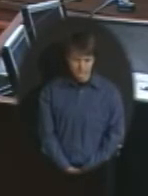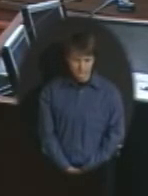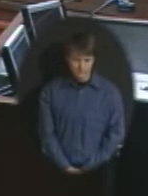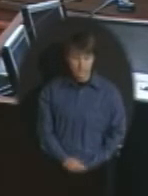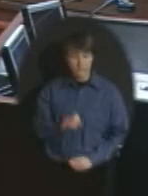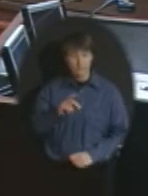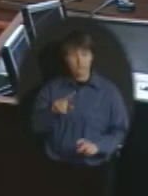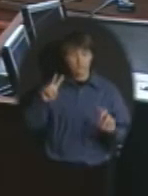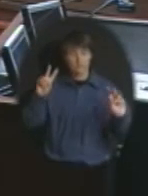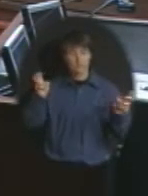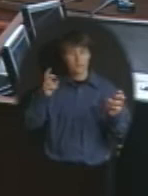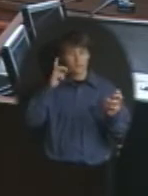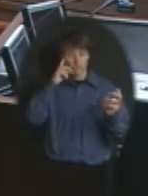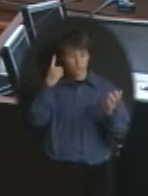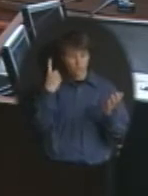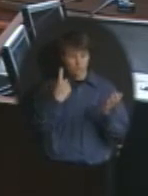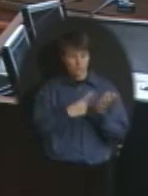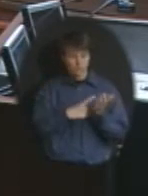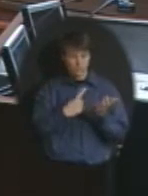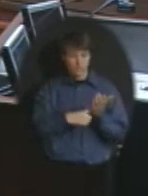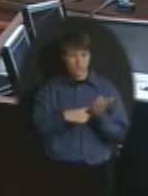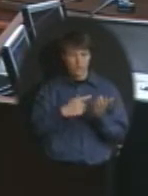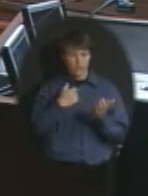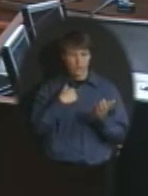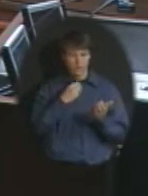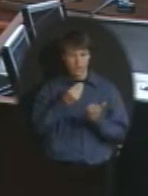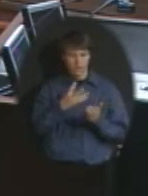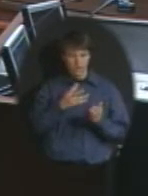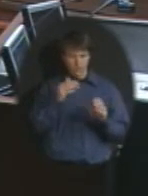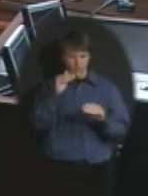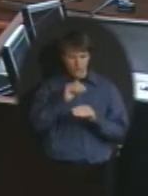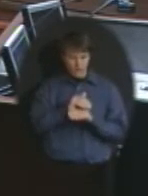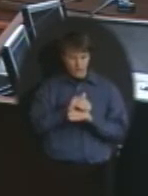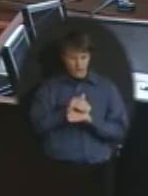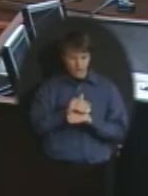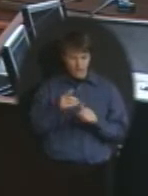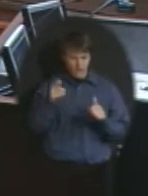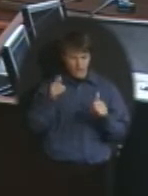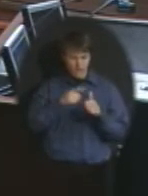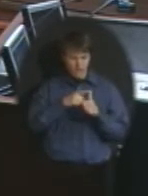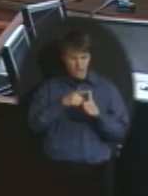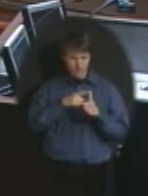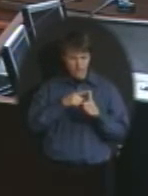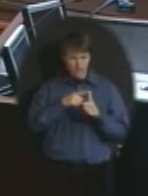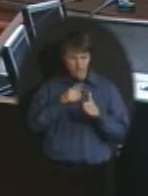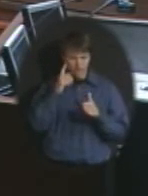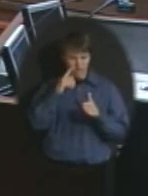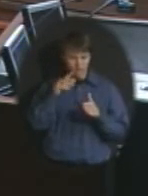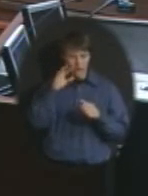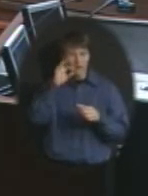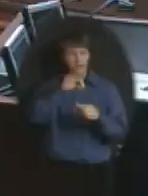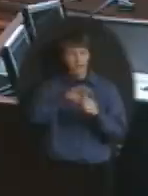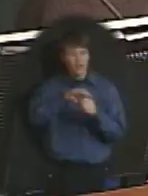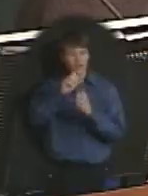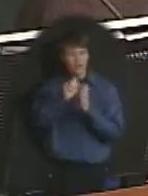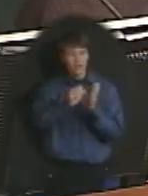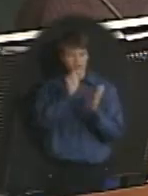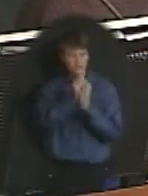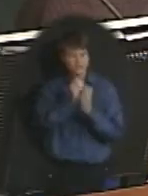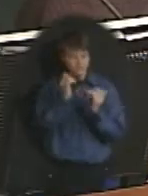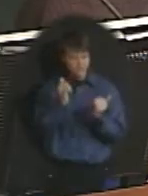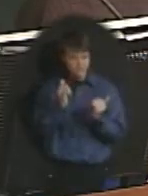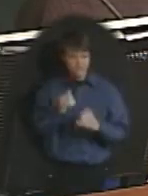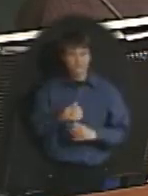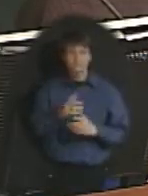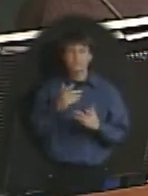Okay, topics for discussion. I believe we have a couple tonight. The first one has to do with election season being upon us,